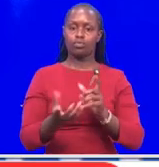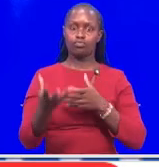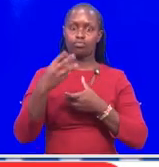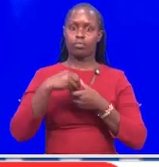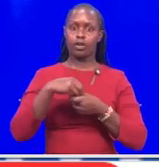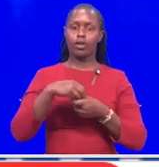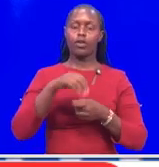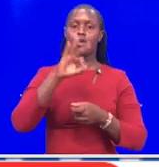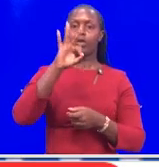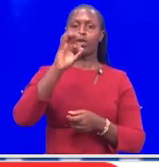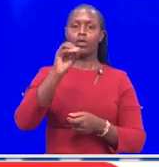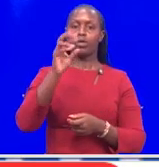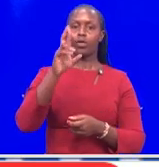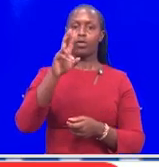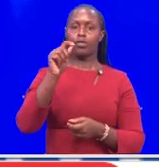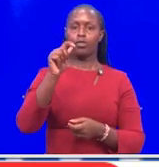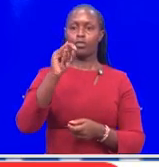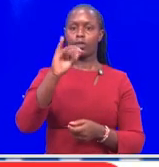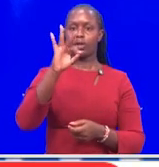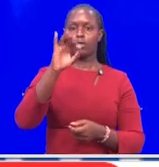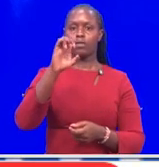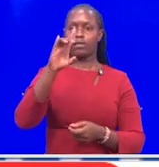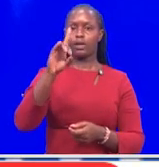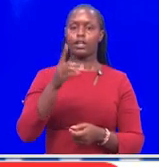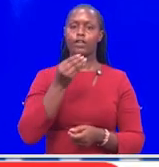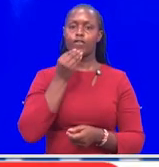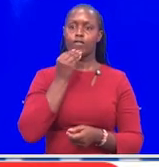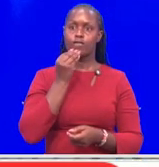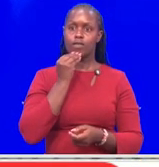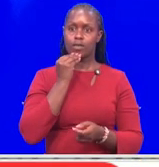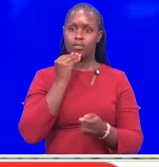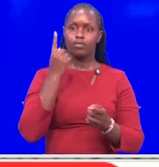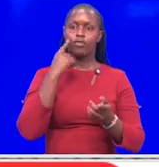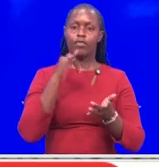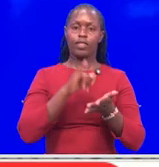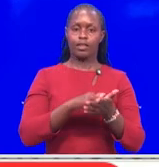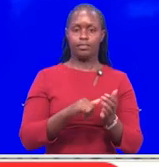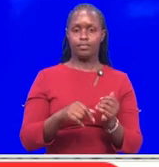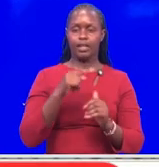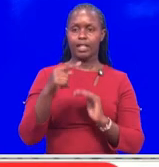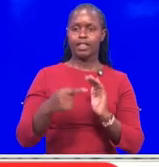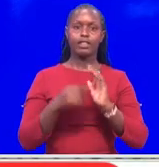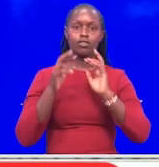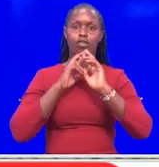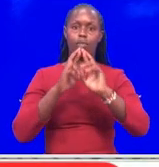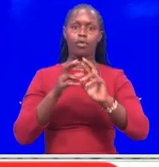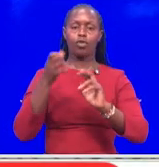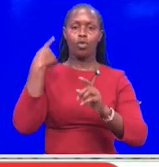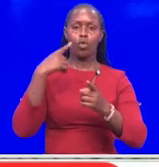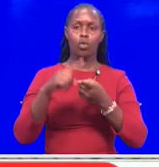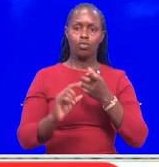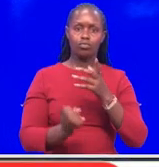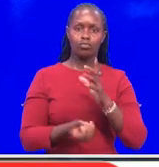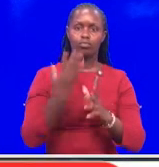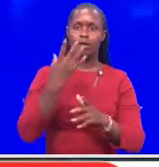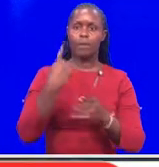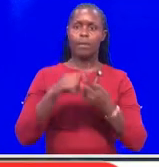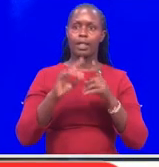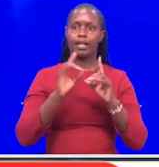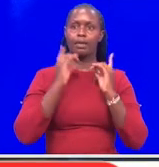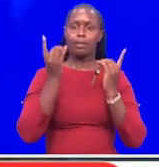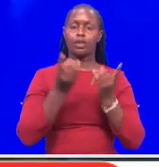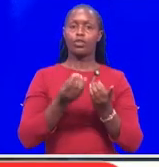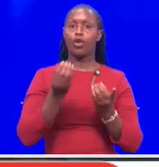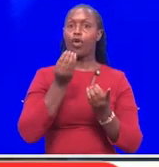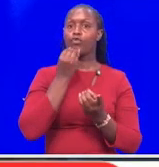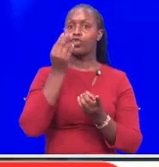foods in arid counties, facilitating dietary diversification. This report was revealed by the Department of Nutrition and Dietetics at the